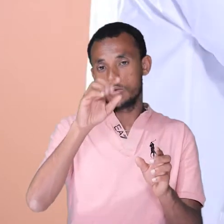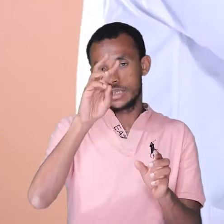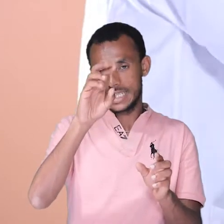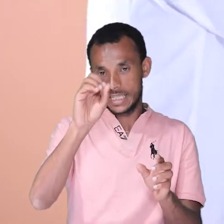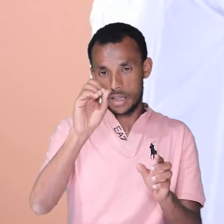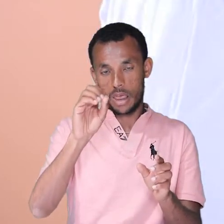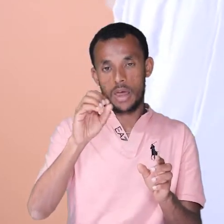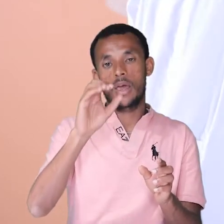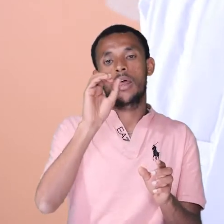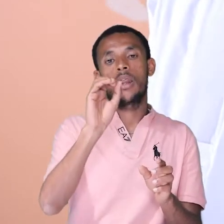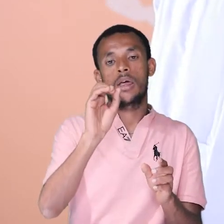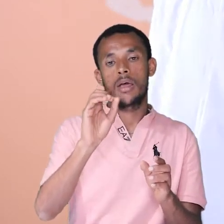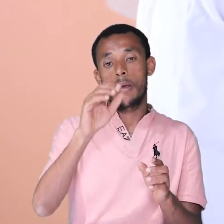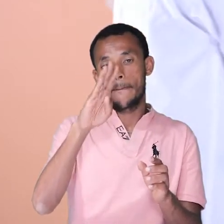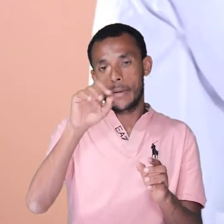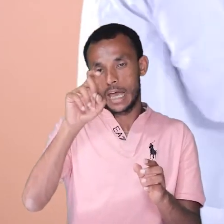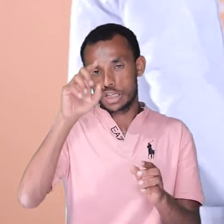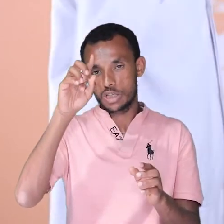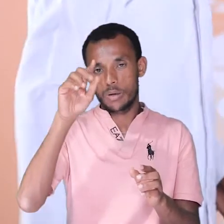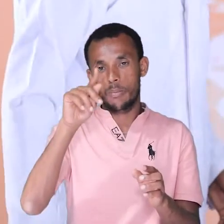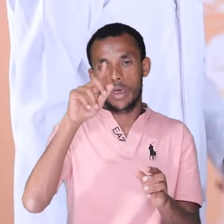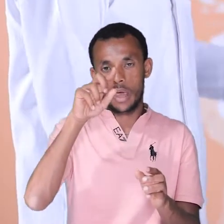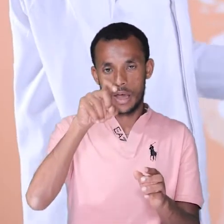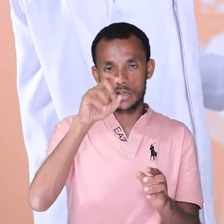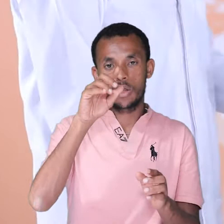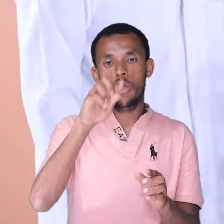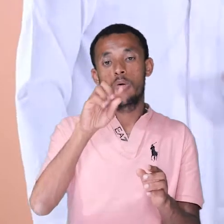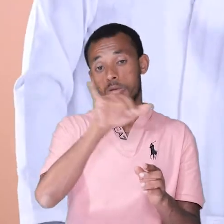the intercepted arc PXQ is also 60 degree.